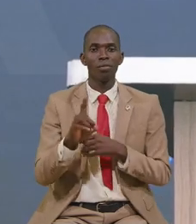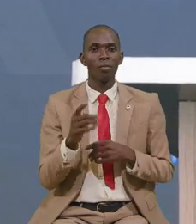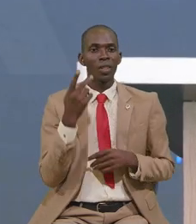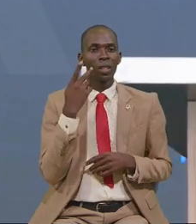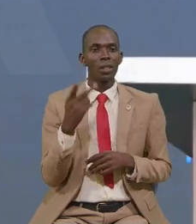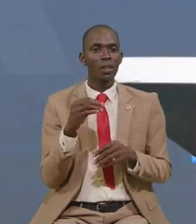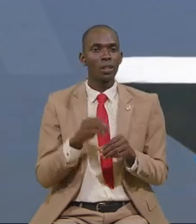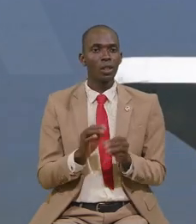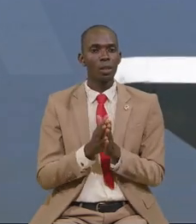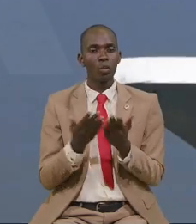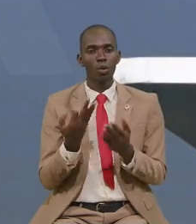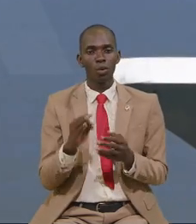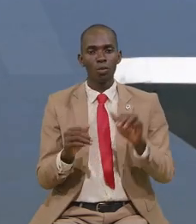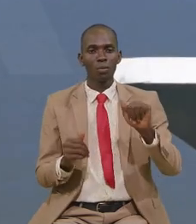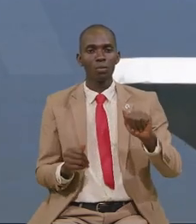at